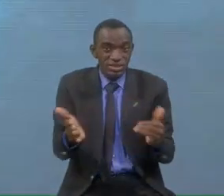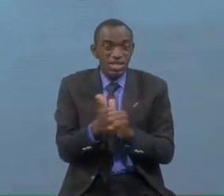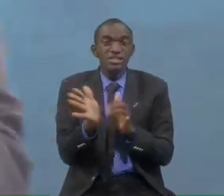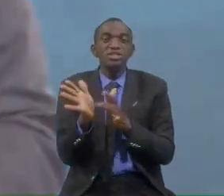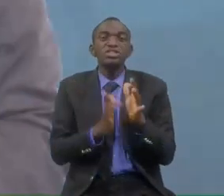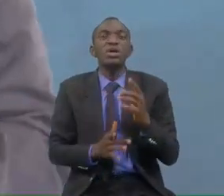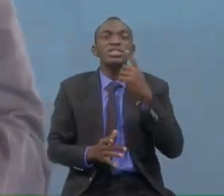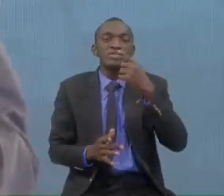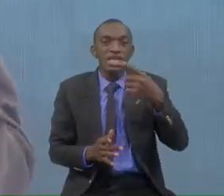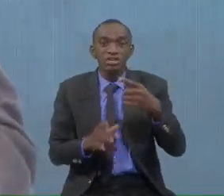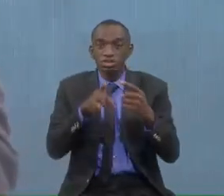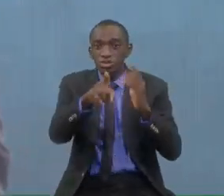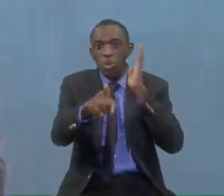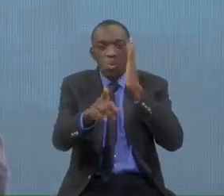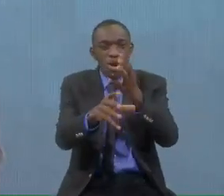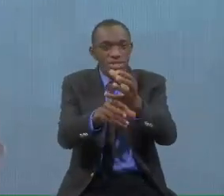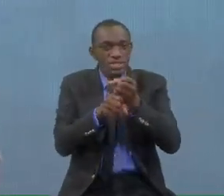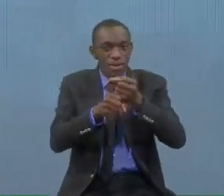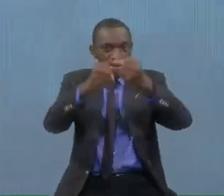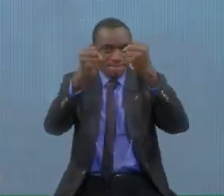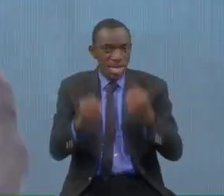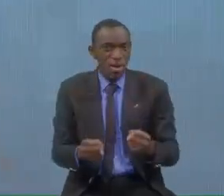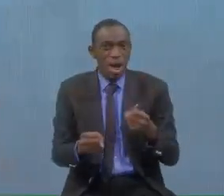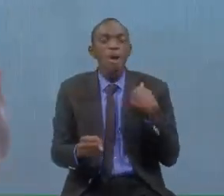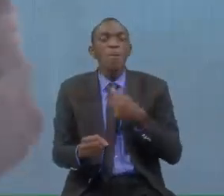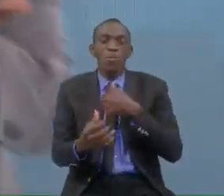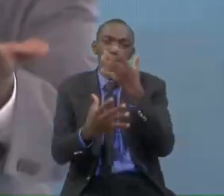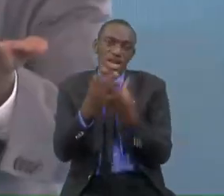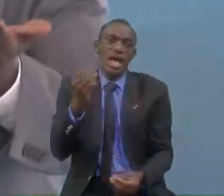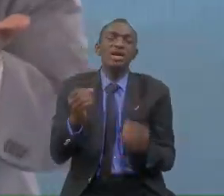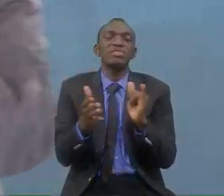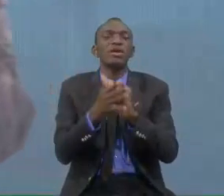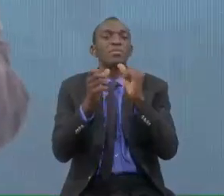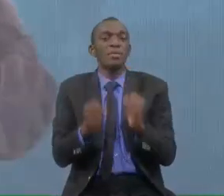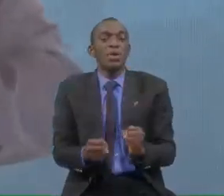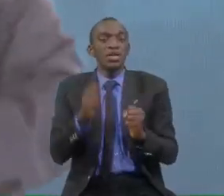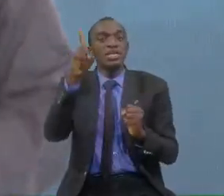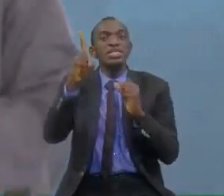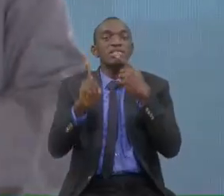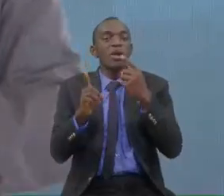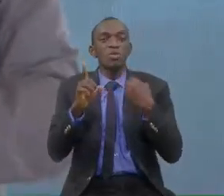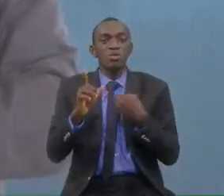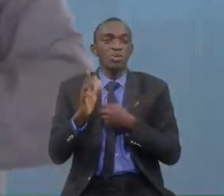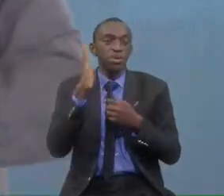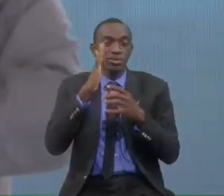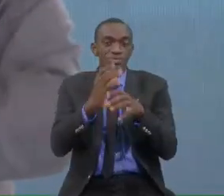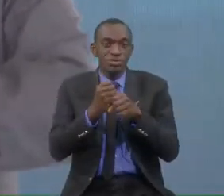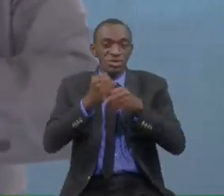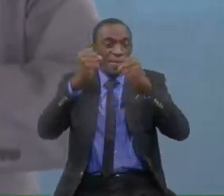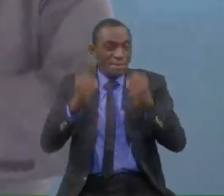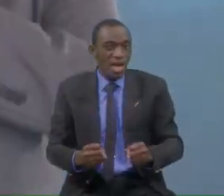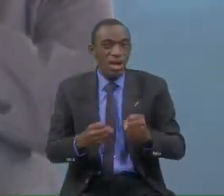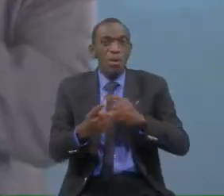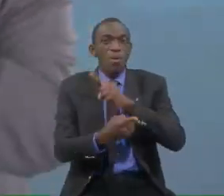shall receive power. We lack that power. He says he shall receive power when the Holy